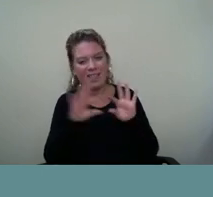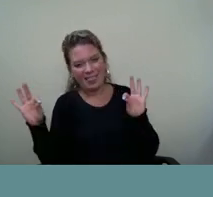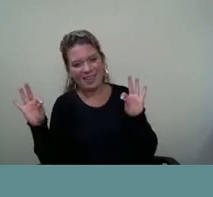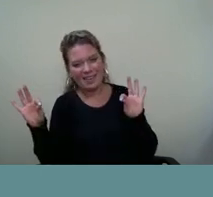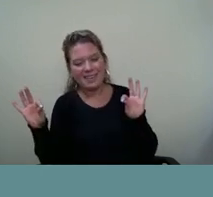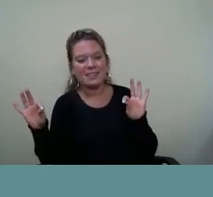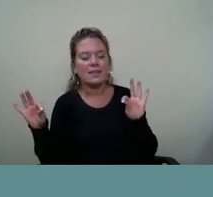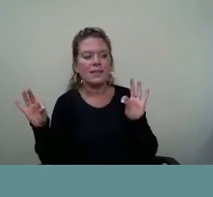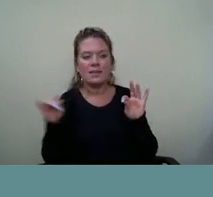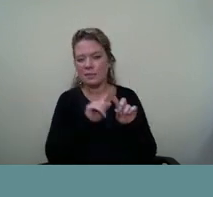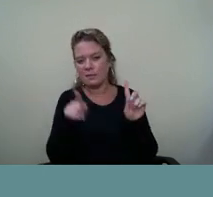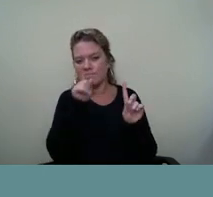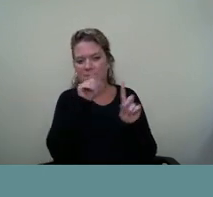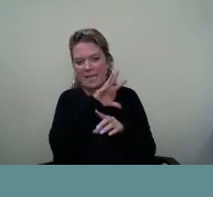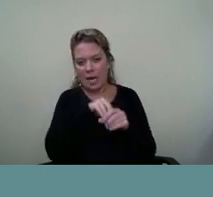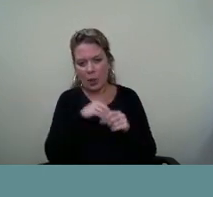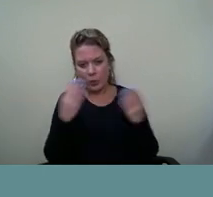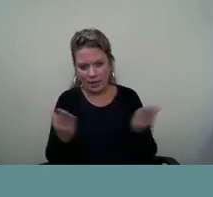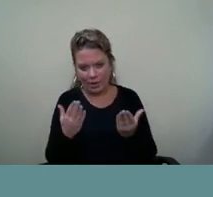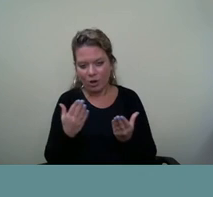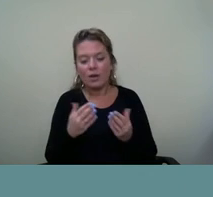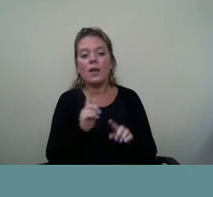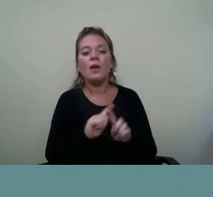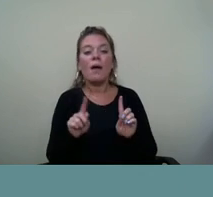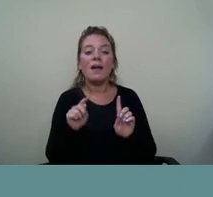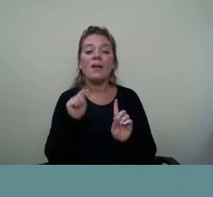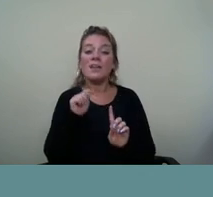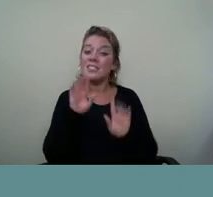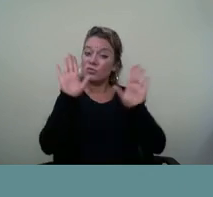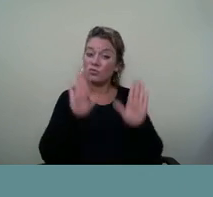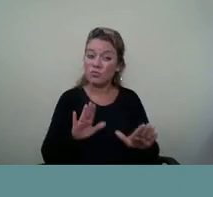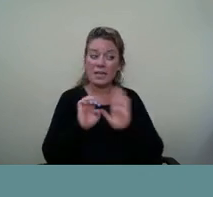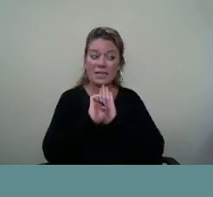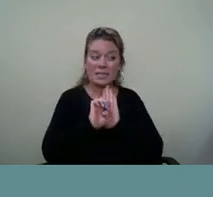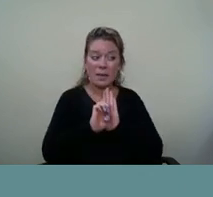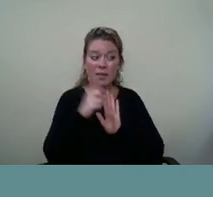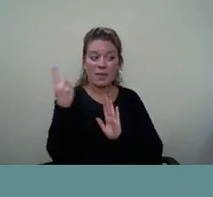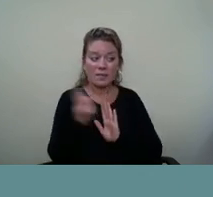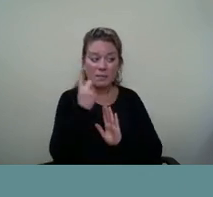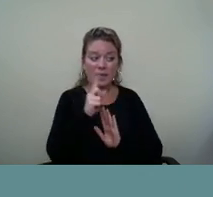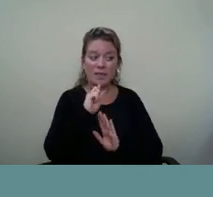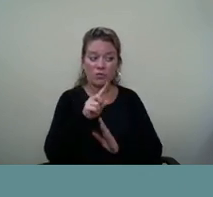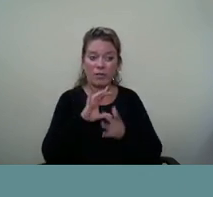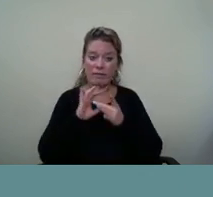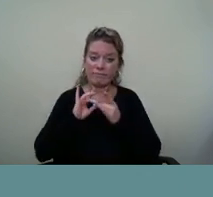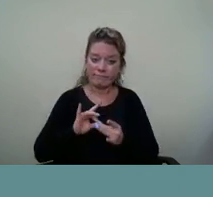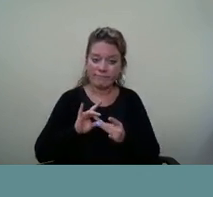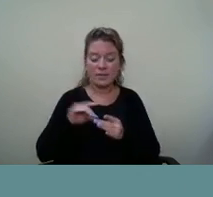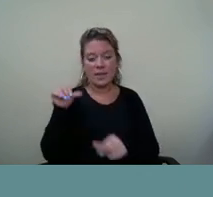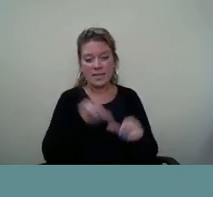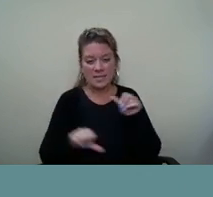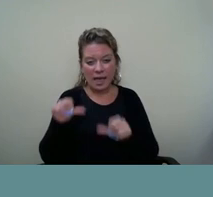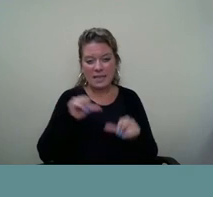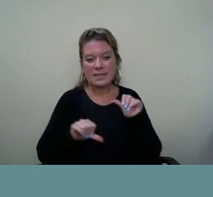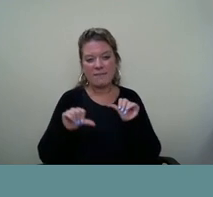supplemental, but I didn't link it here. But really, this is a great example of something that's scientific